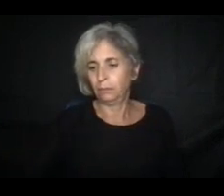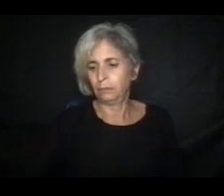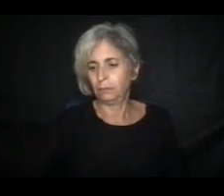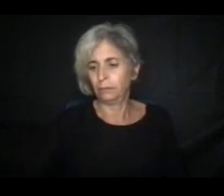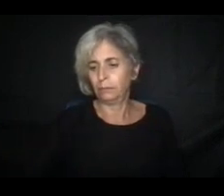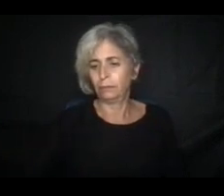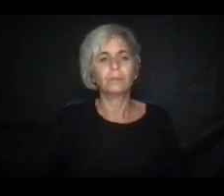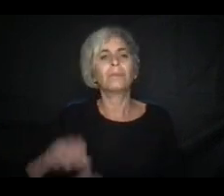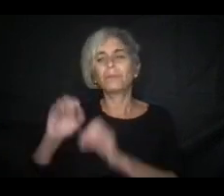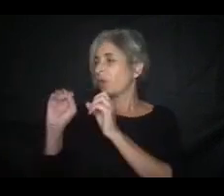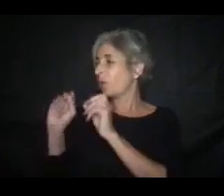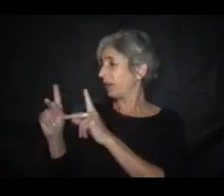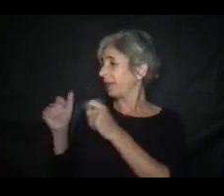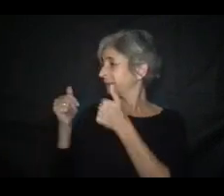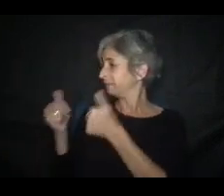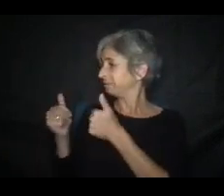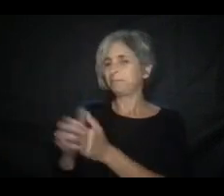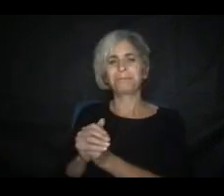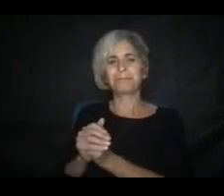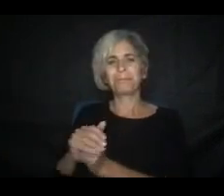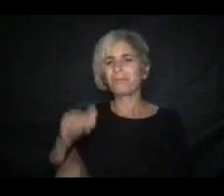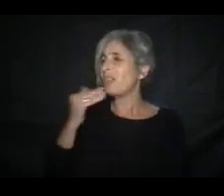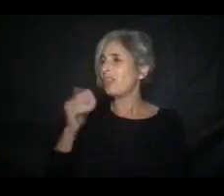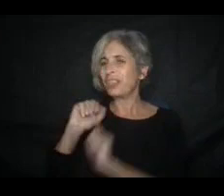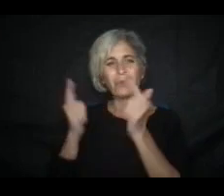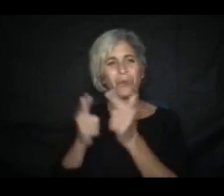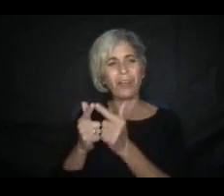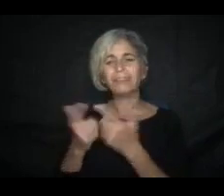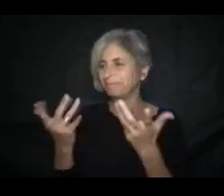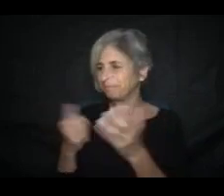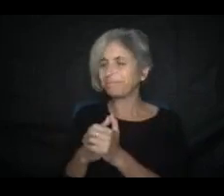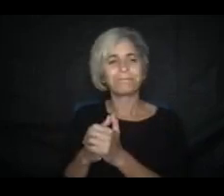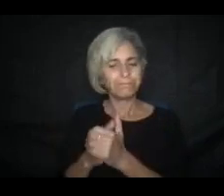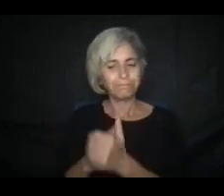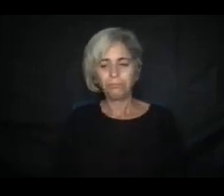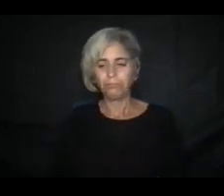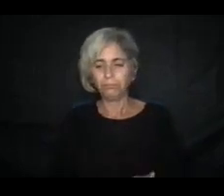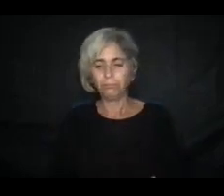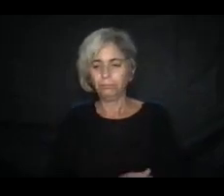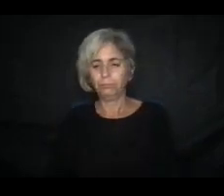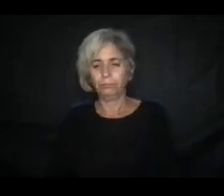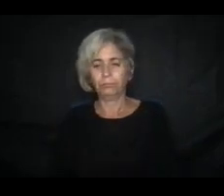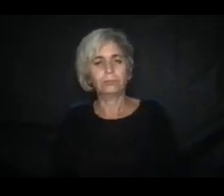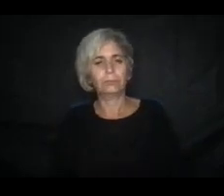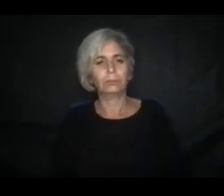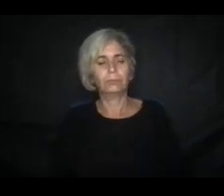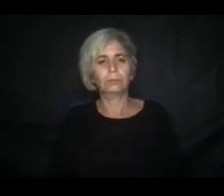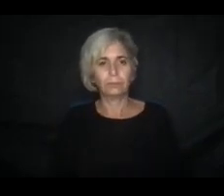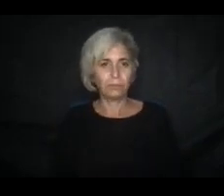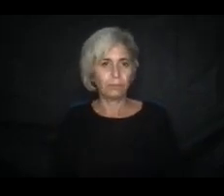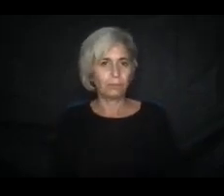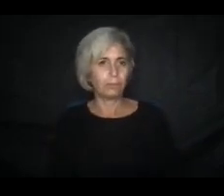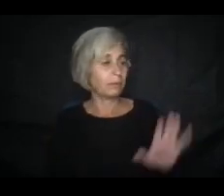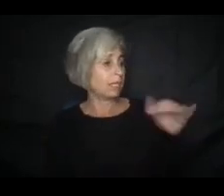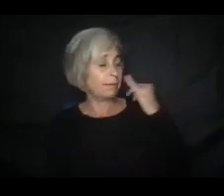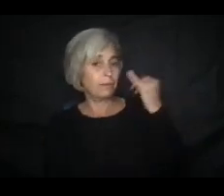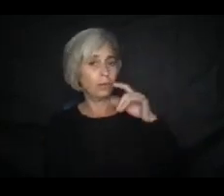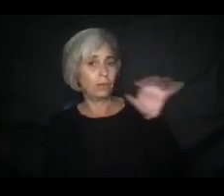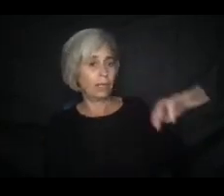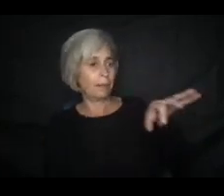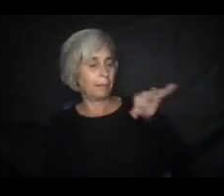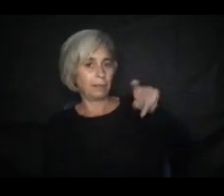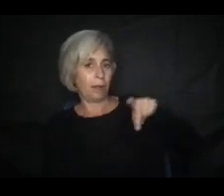righty. Thank you all very much. Do I need to pull this up here? No, John, if you could please pull up the PowerPoint.